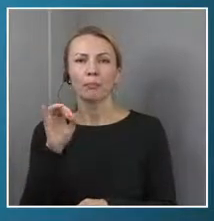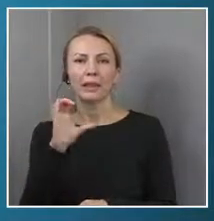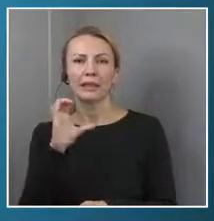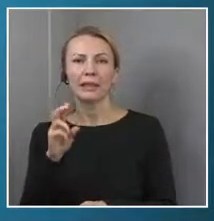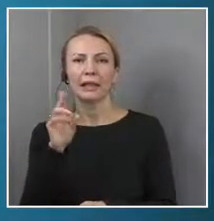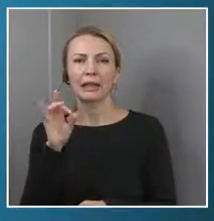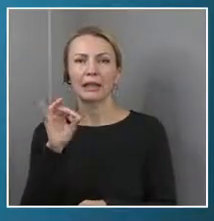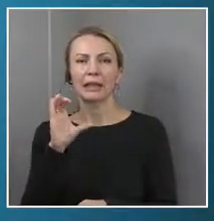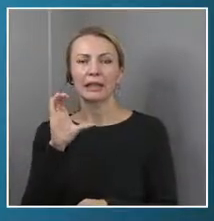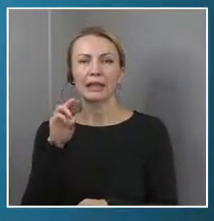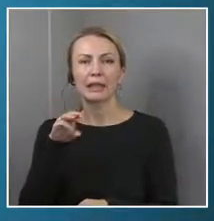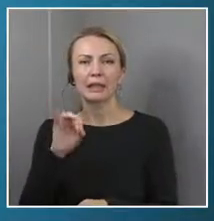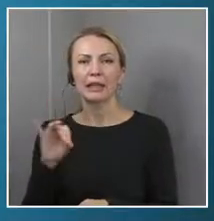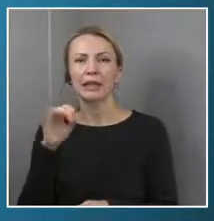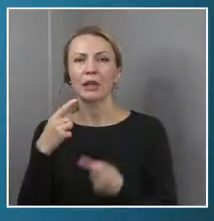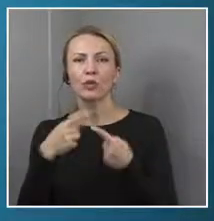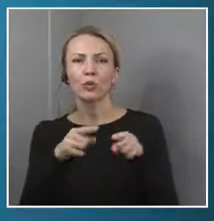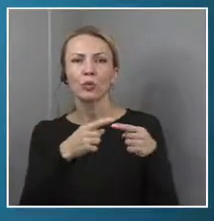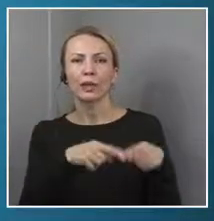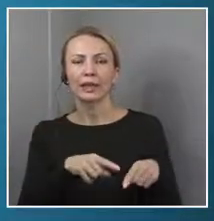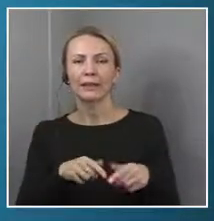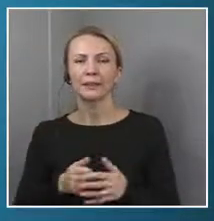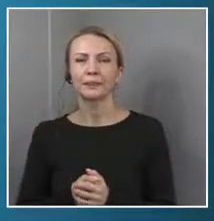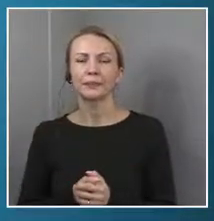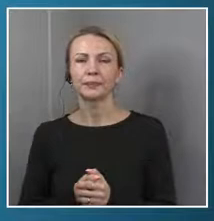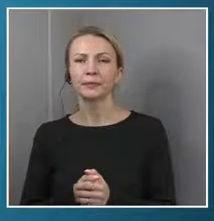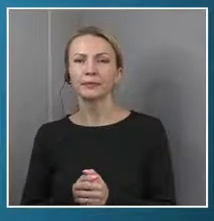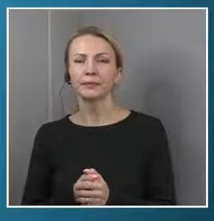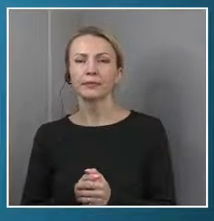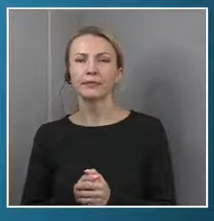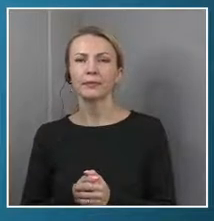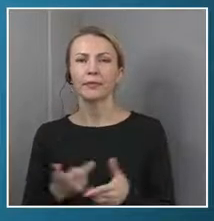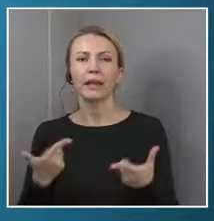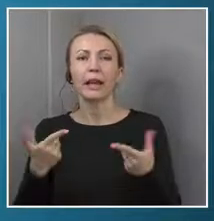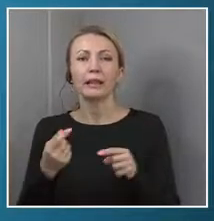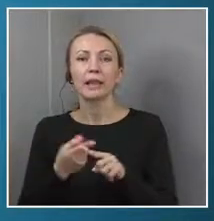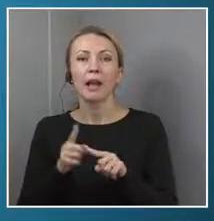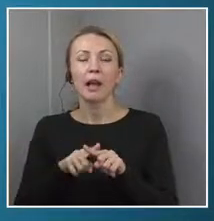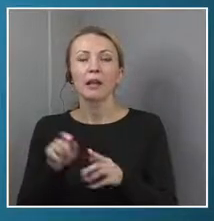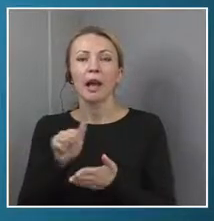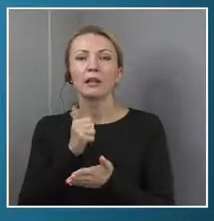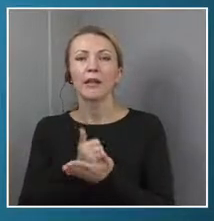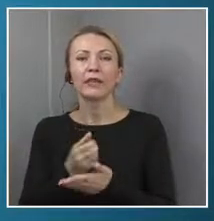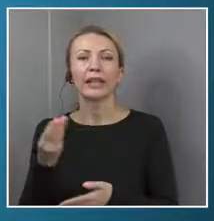Christie's, Sotheby's, Bonhams, Phillips, and others.